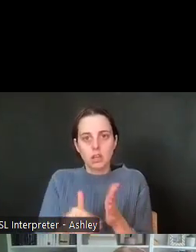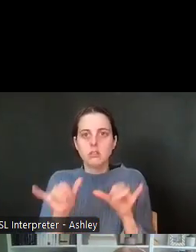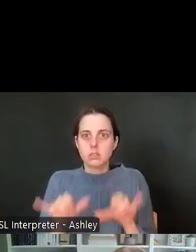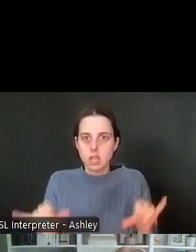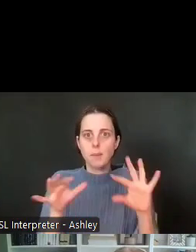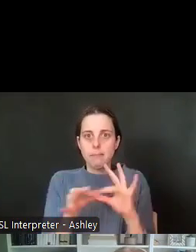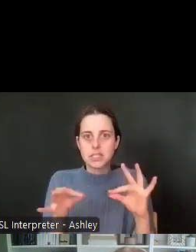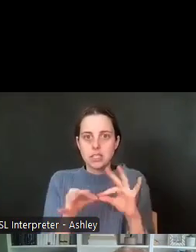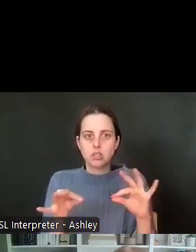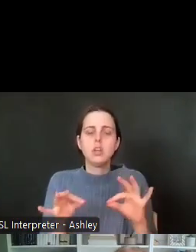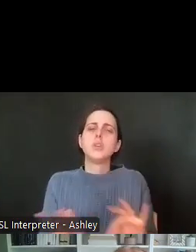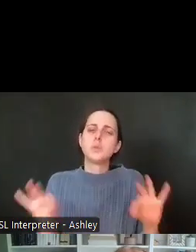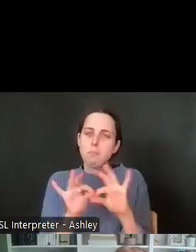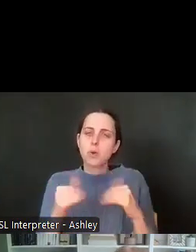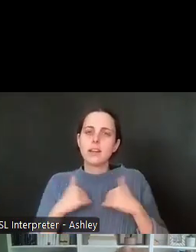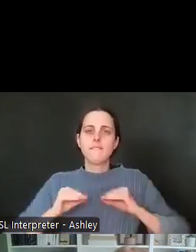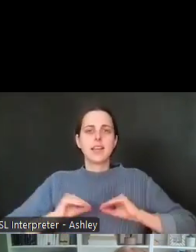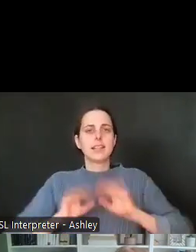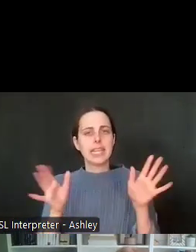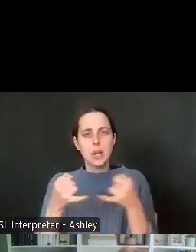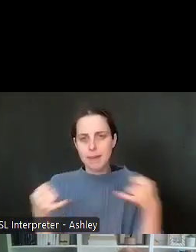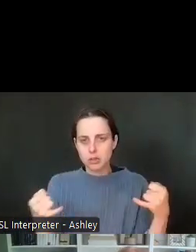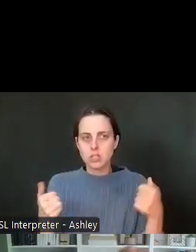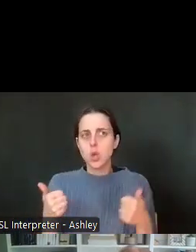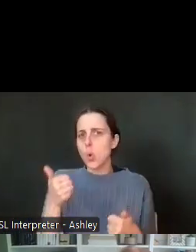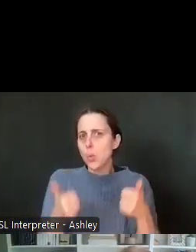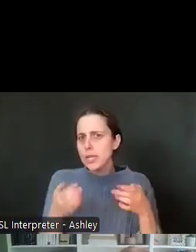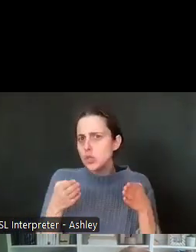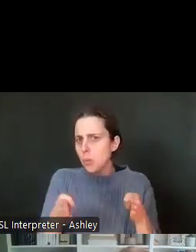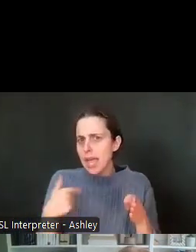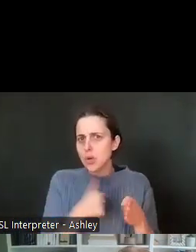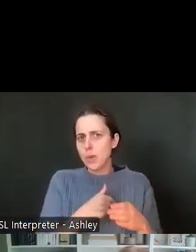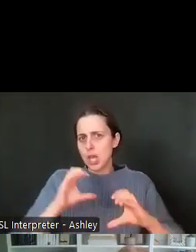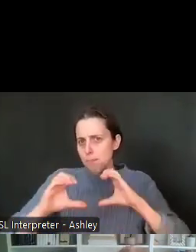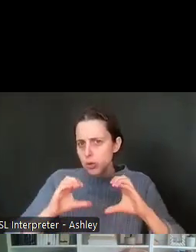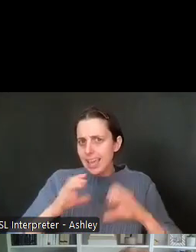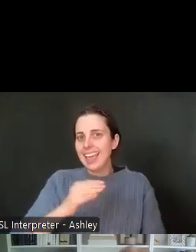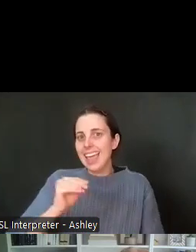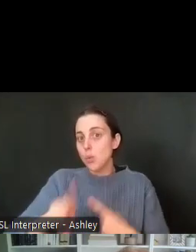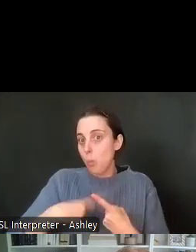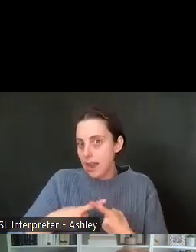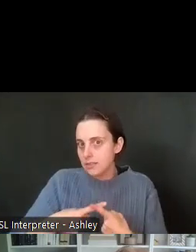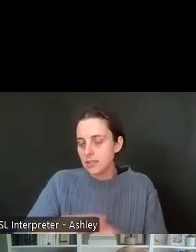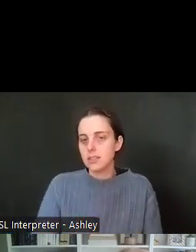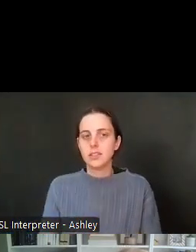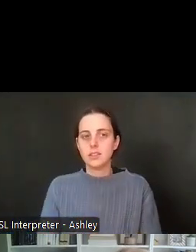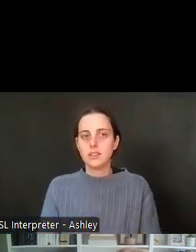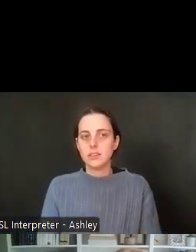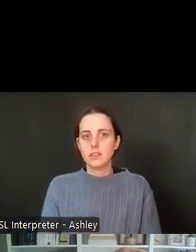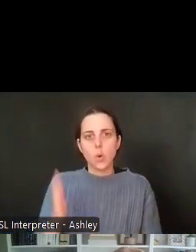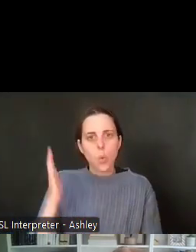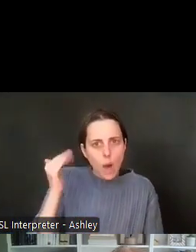boundaries around communication. What channel do we use and when? What channel do we use and